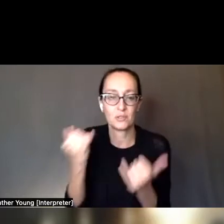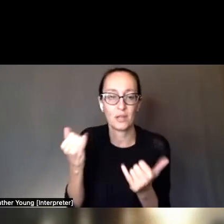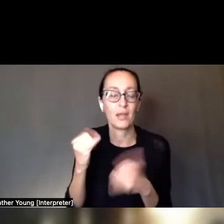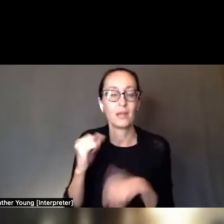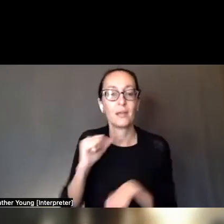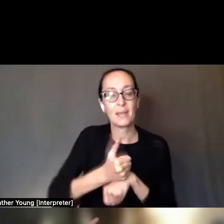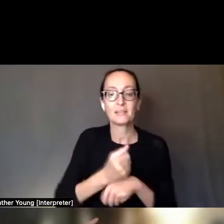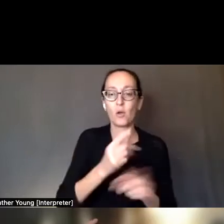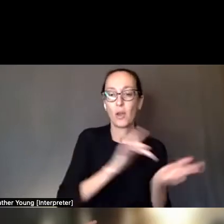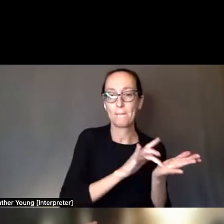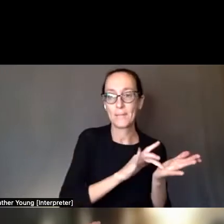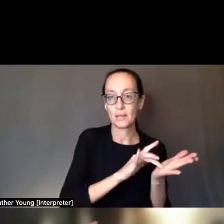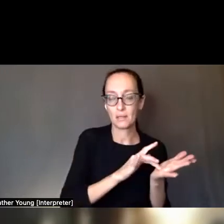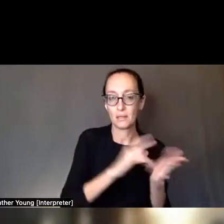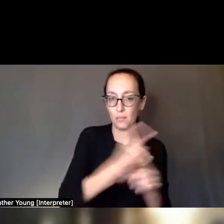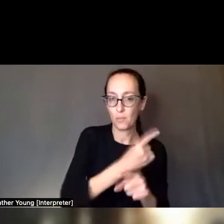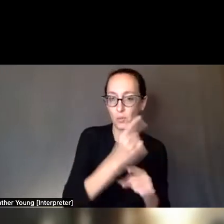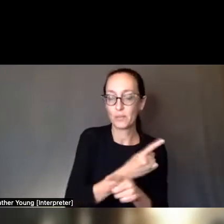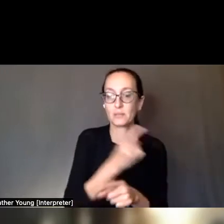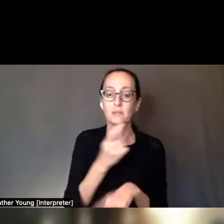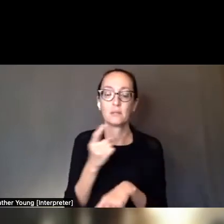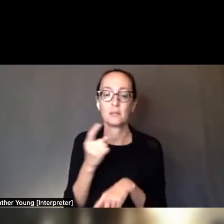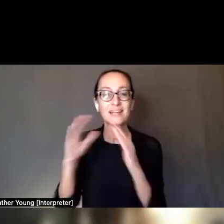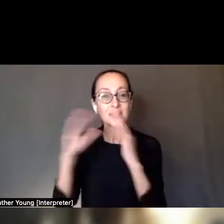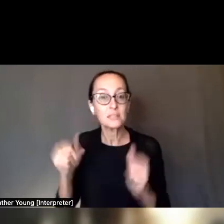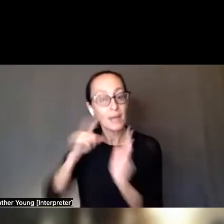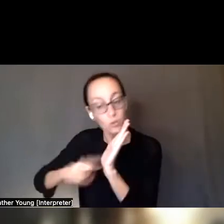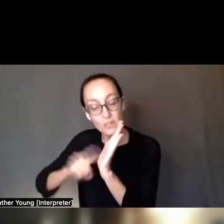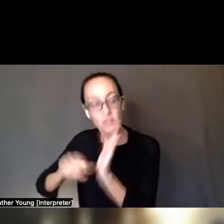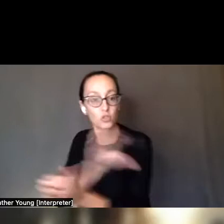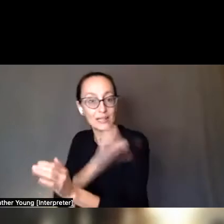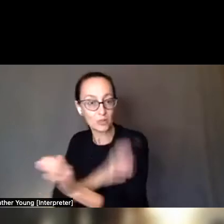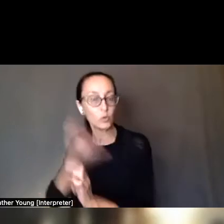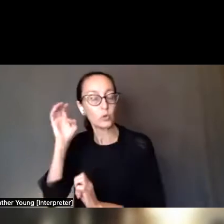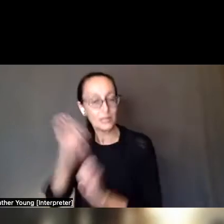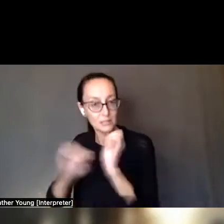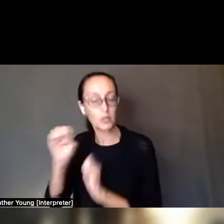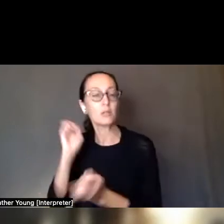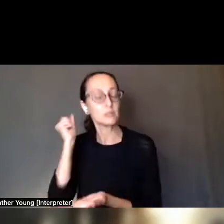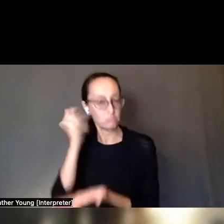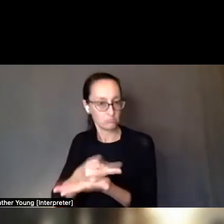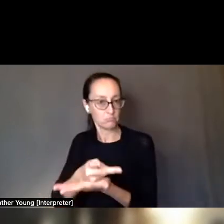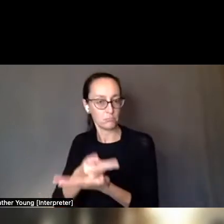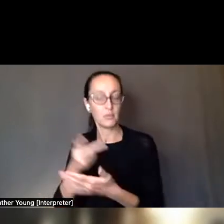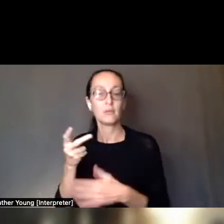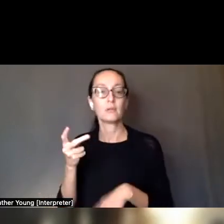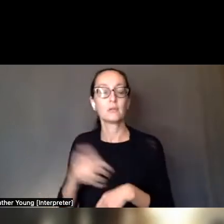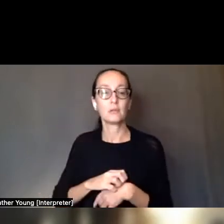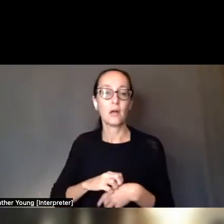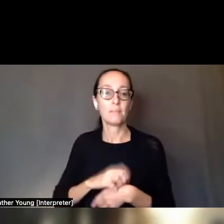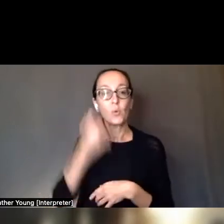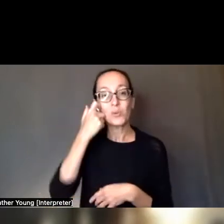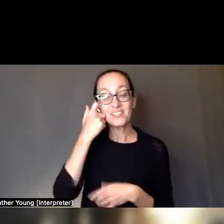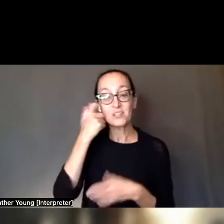and as evidenced by systematic research and clinical experience. And we have just completed